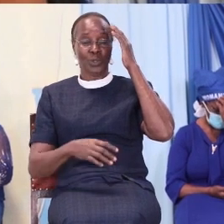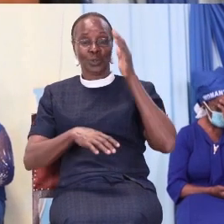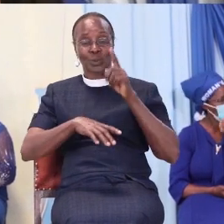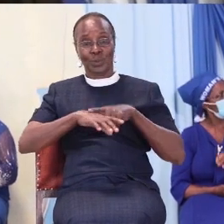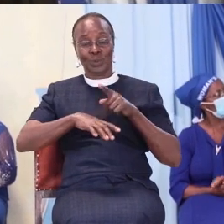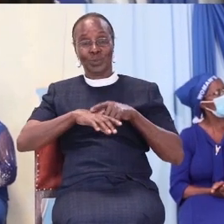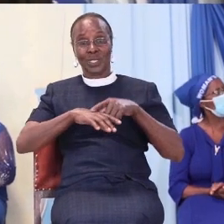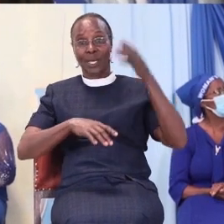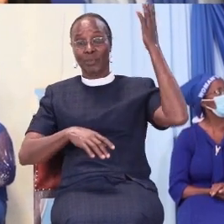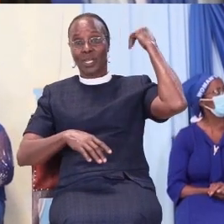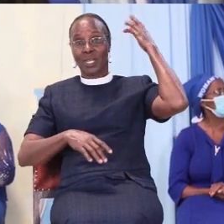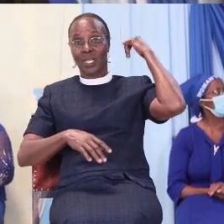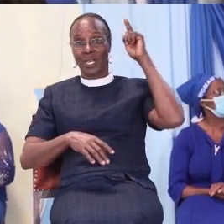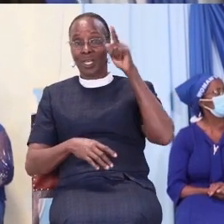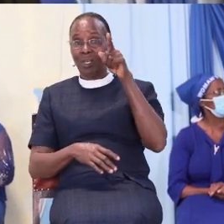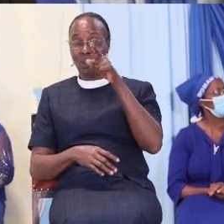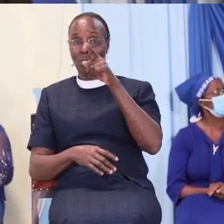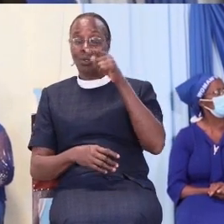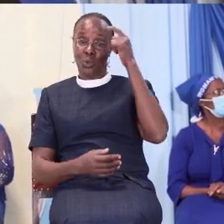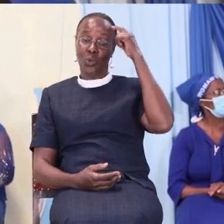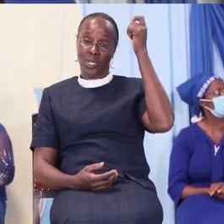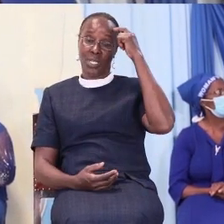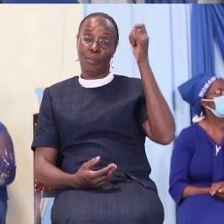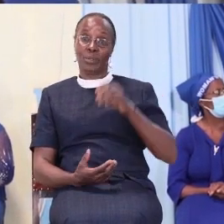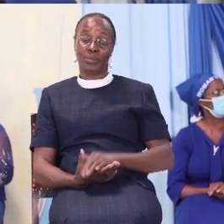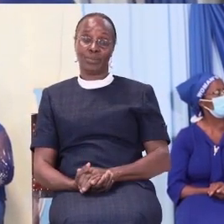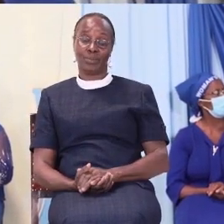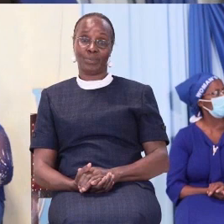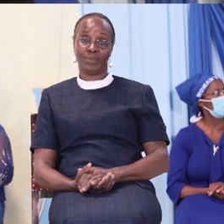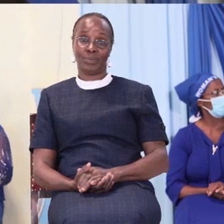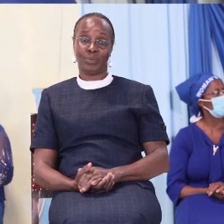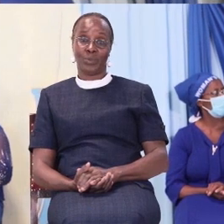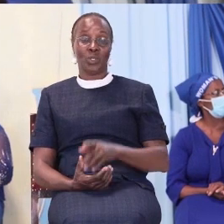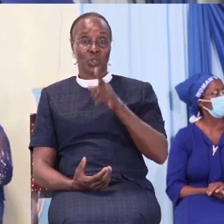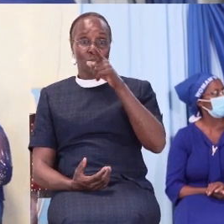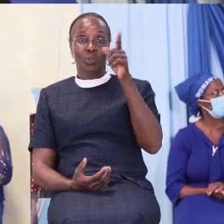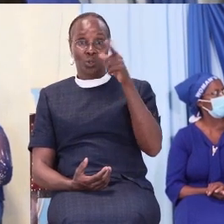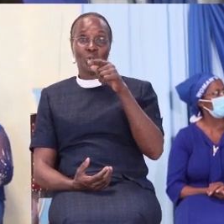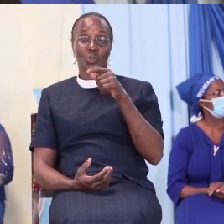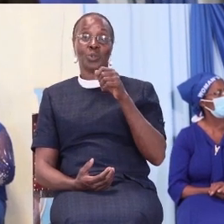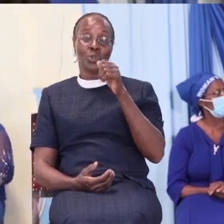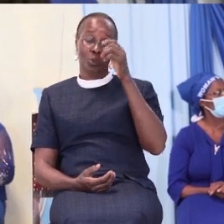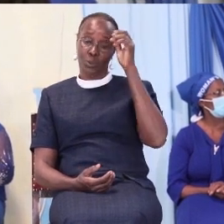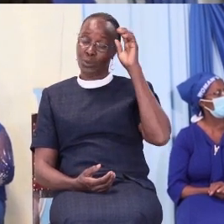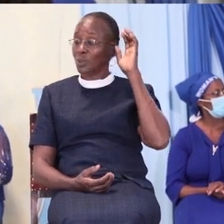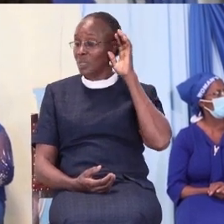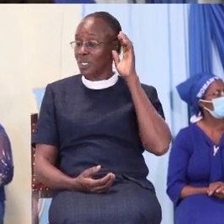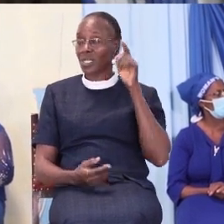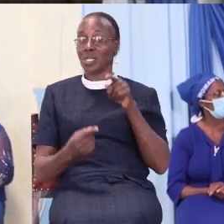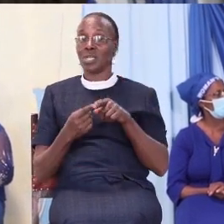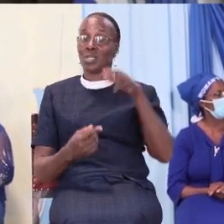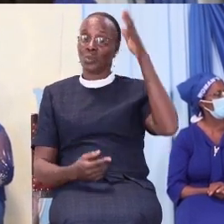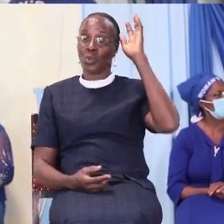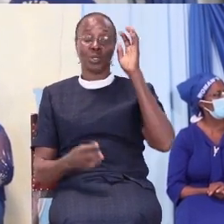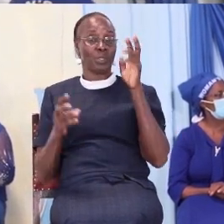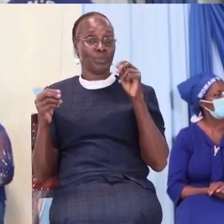God made it clear to the children of Israel that though you will conquer, though you will advance, you